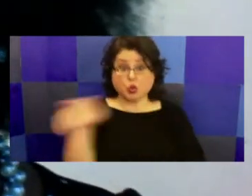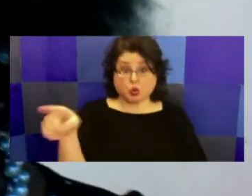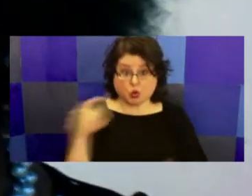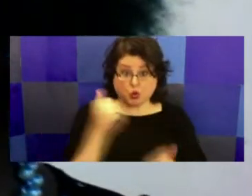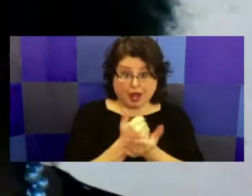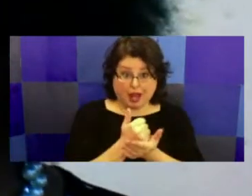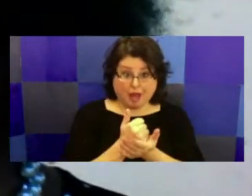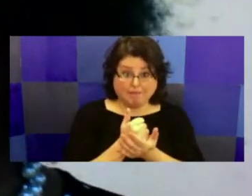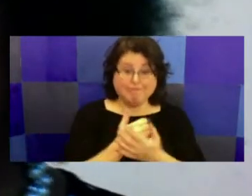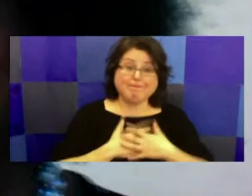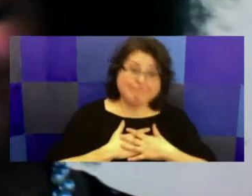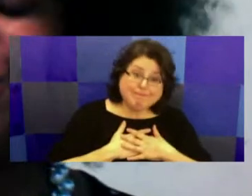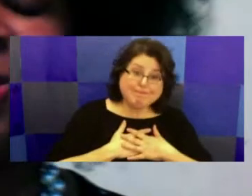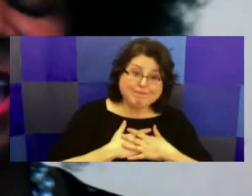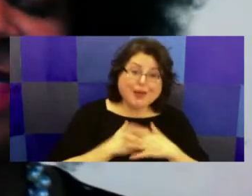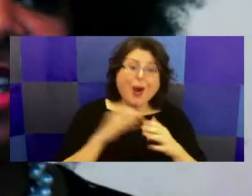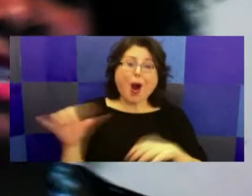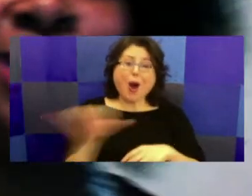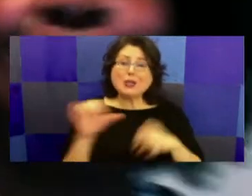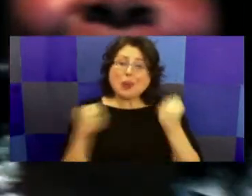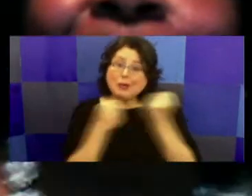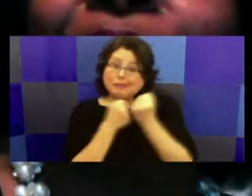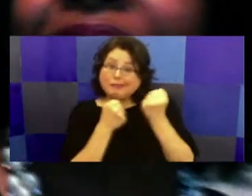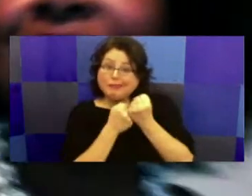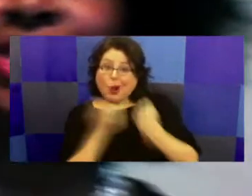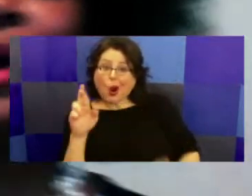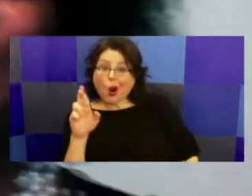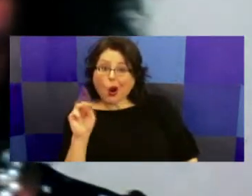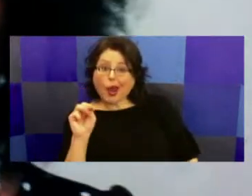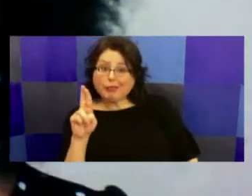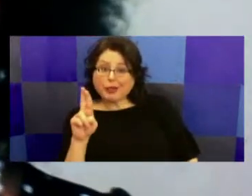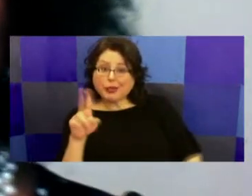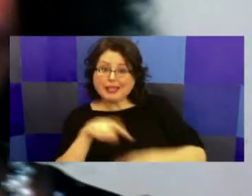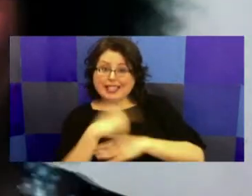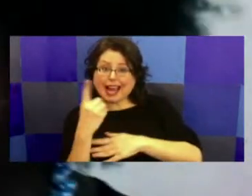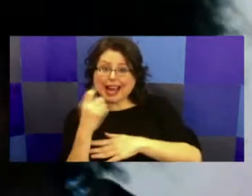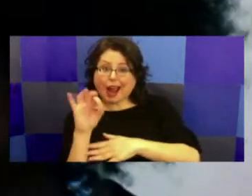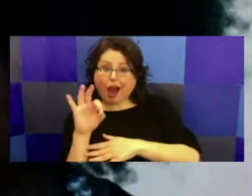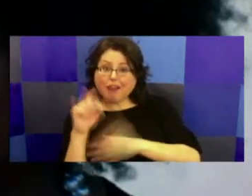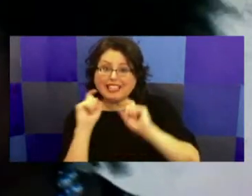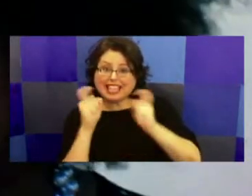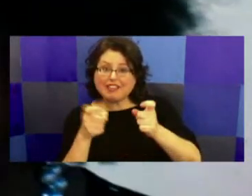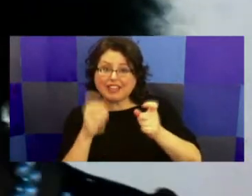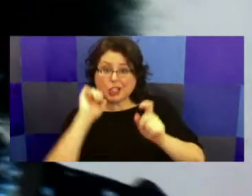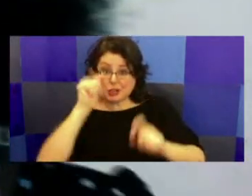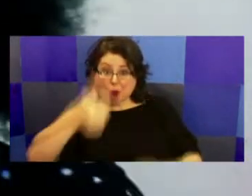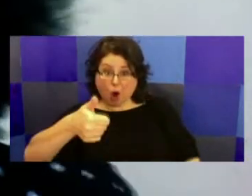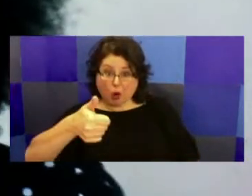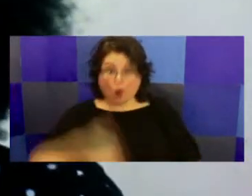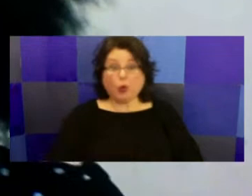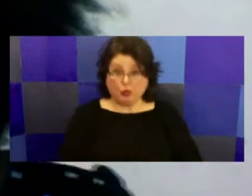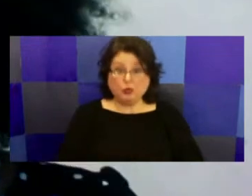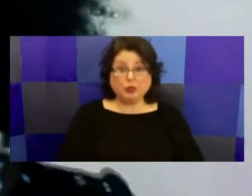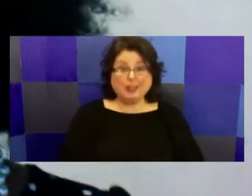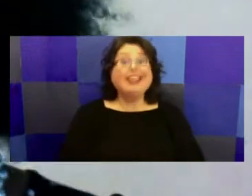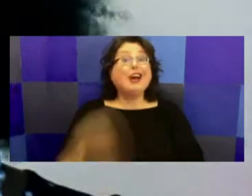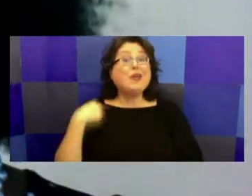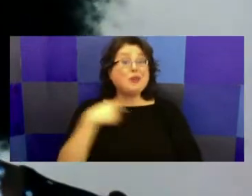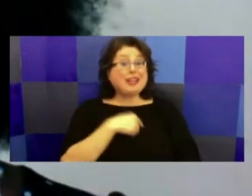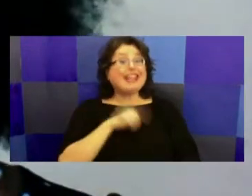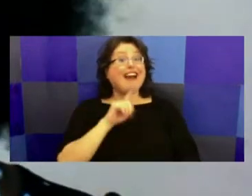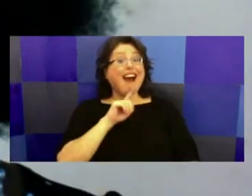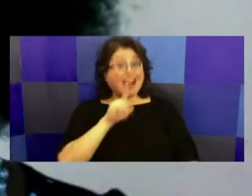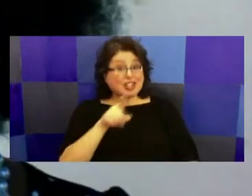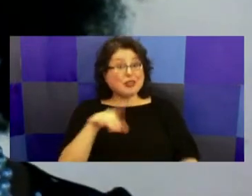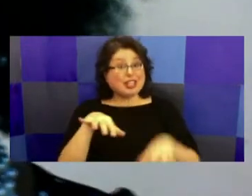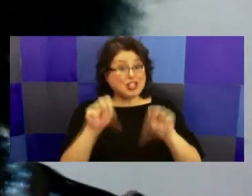do just want to put in a little plug for RMU Day of Giving tomorrow. So we actually took what we